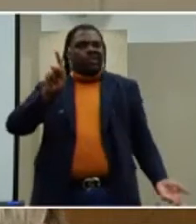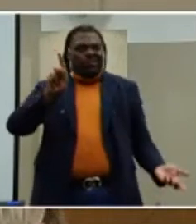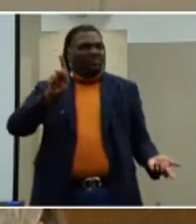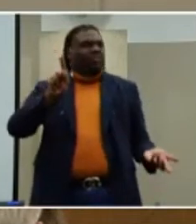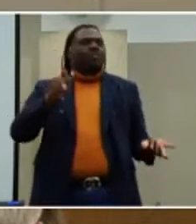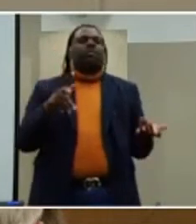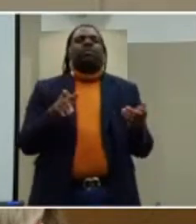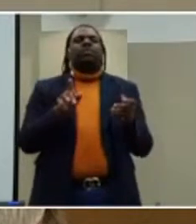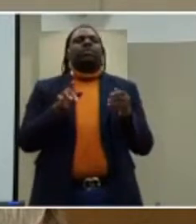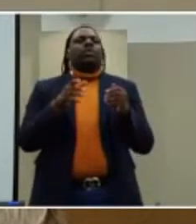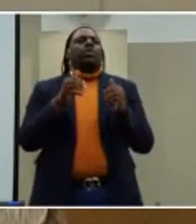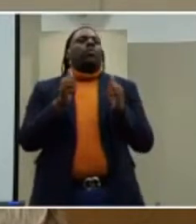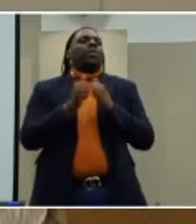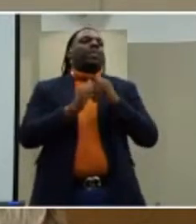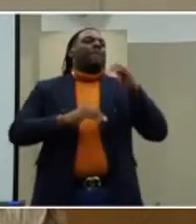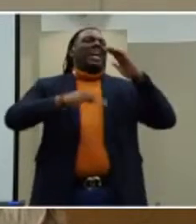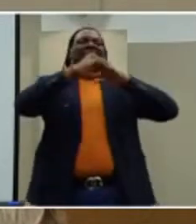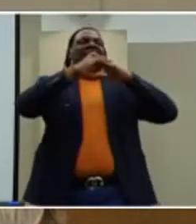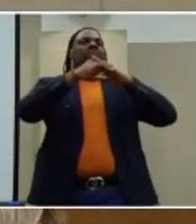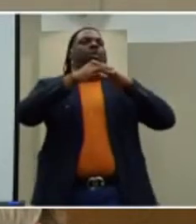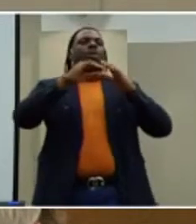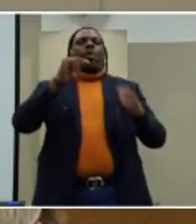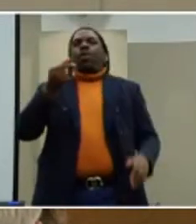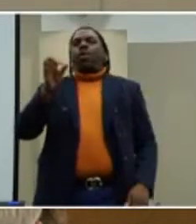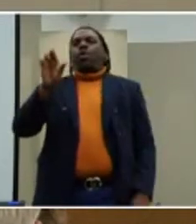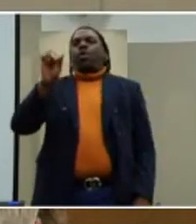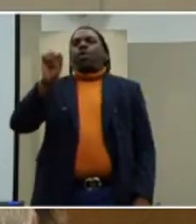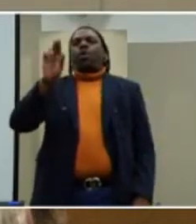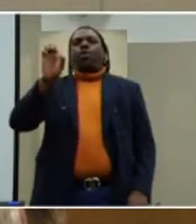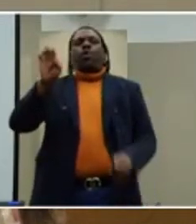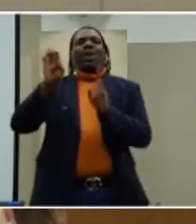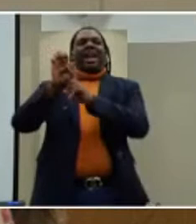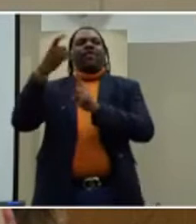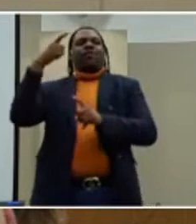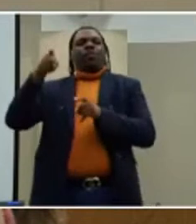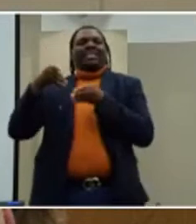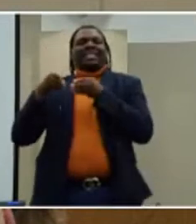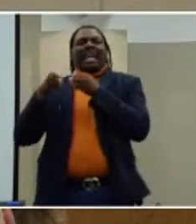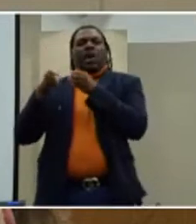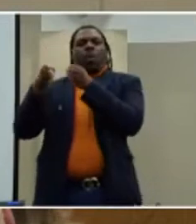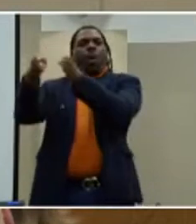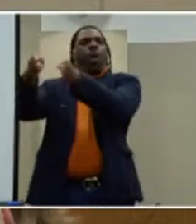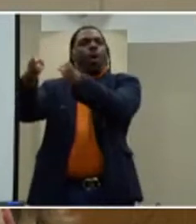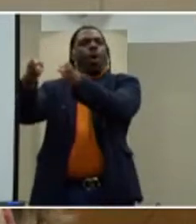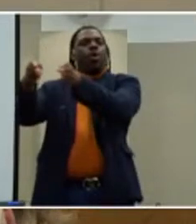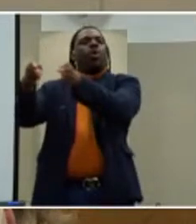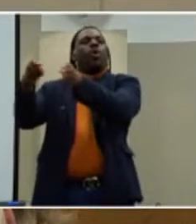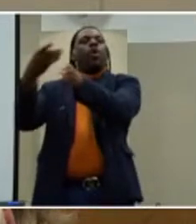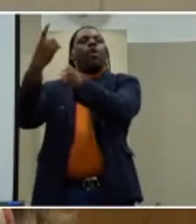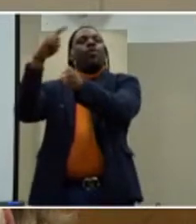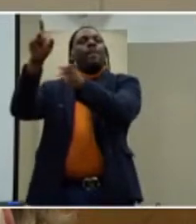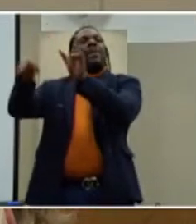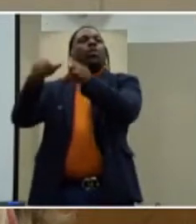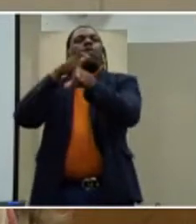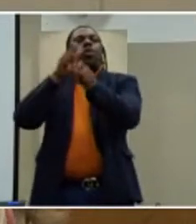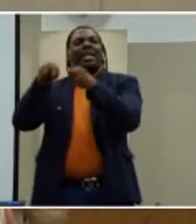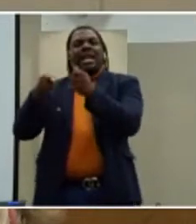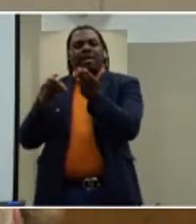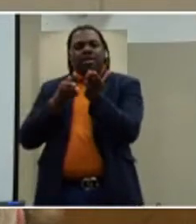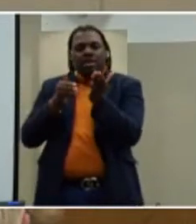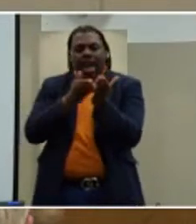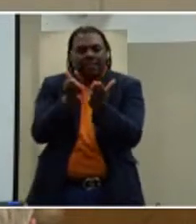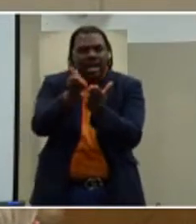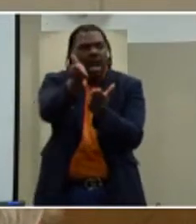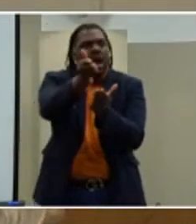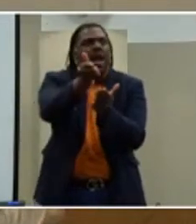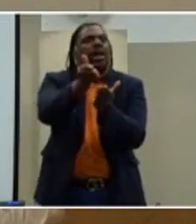and maximum grade for sidewalks so that people in wheelchairs can effectively navigate them,